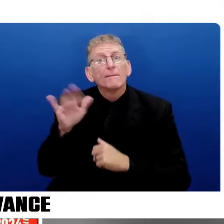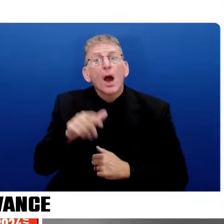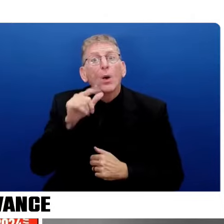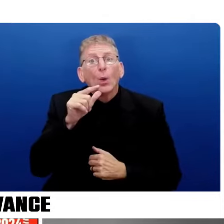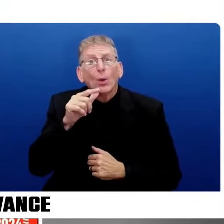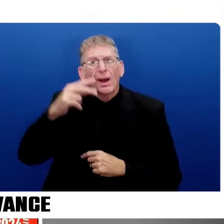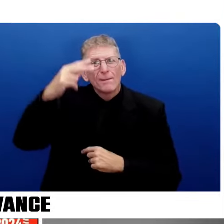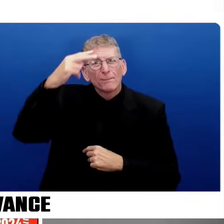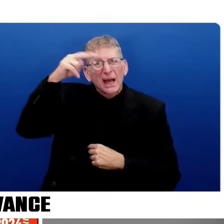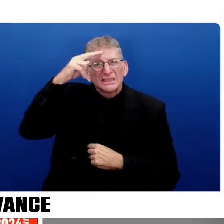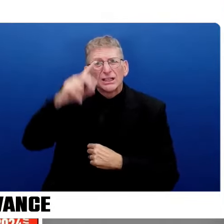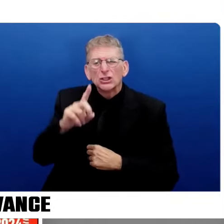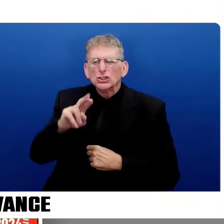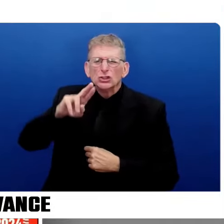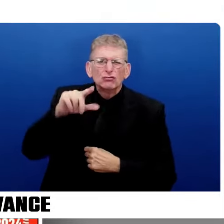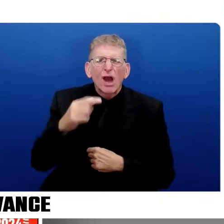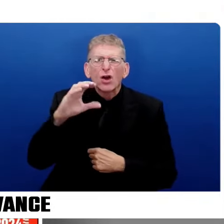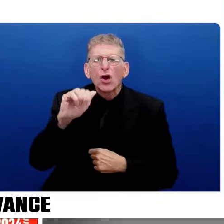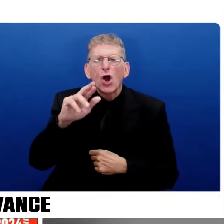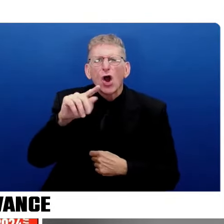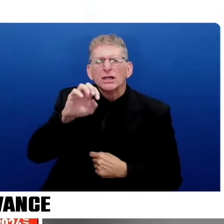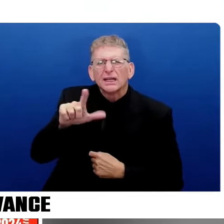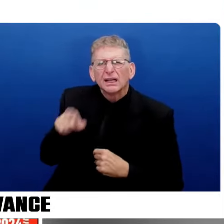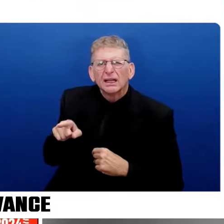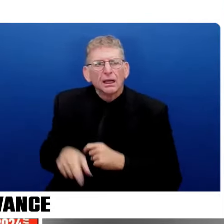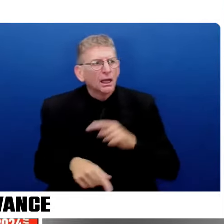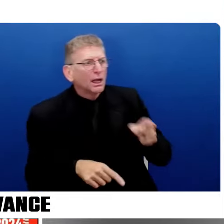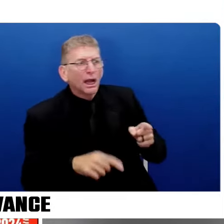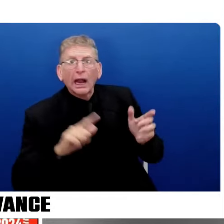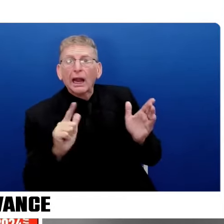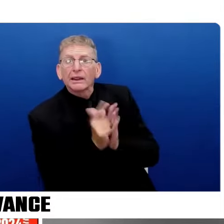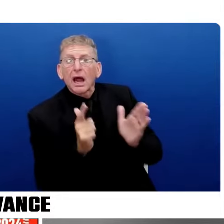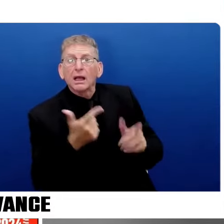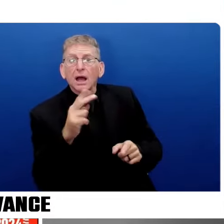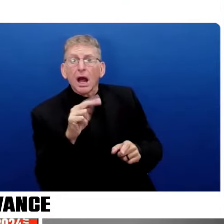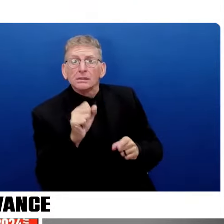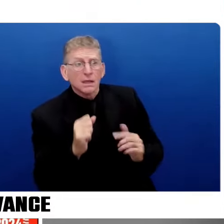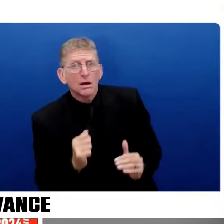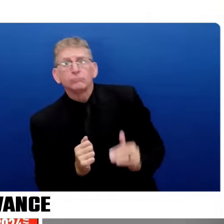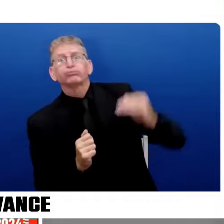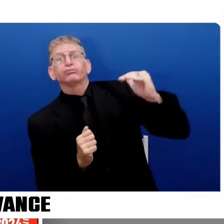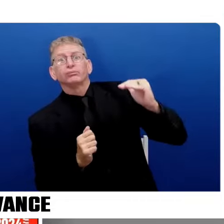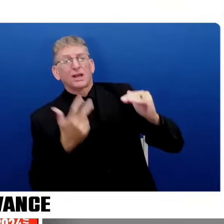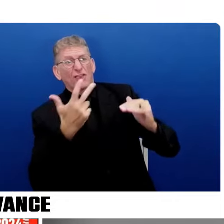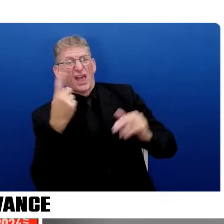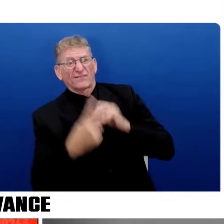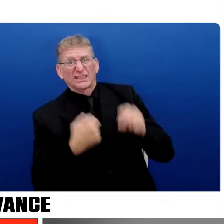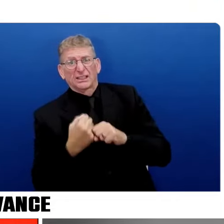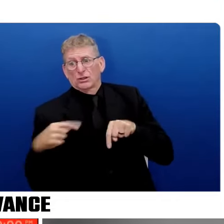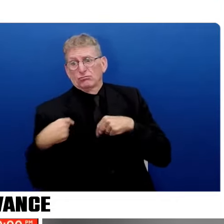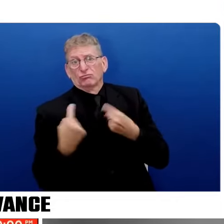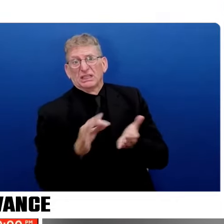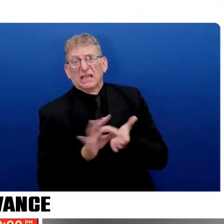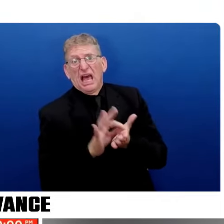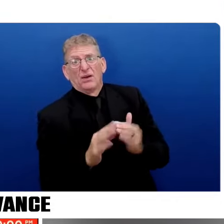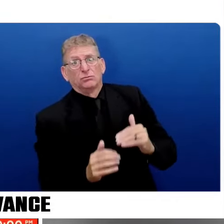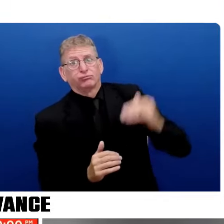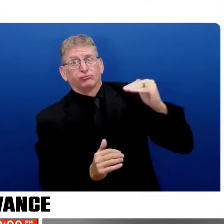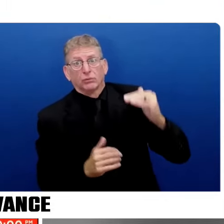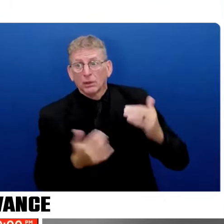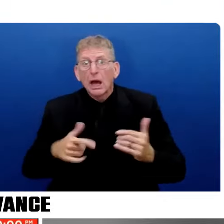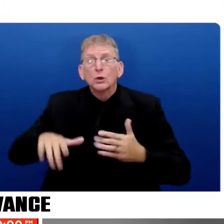today than it was 3.5 years ago. But what do we do about the schools? What do we do to protect our kids? And I think the answer is, and I say this